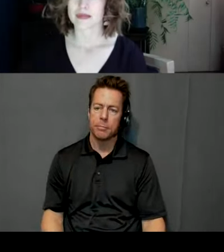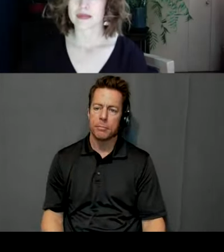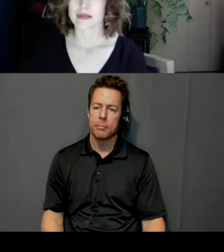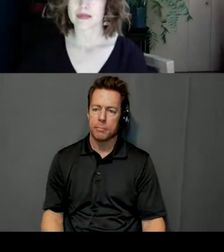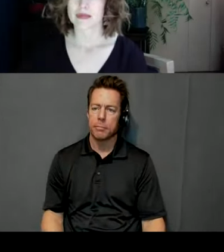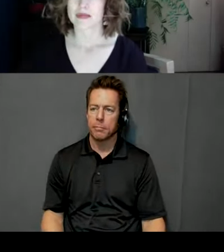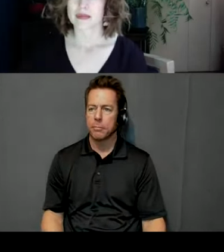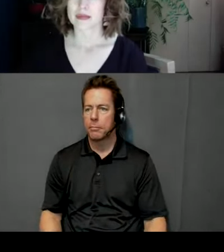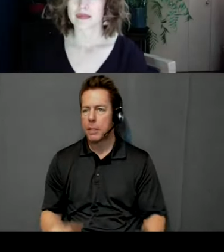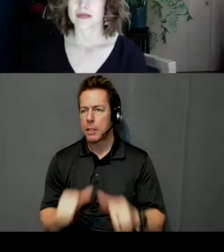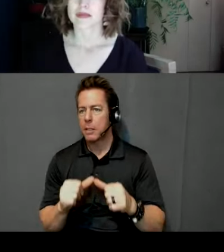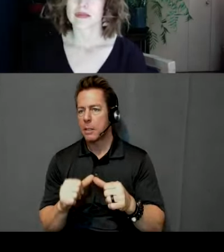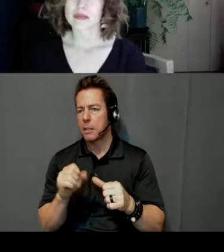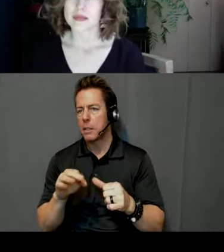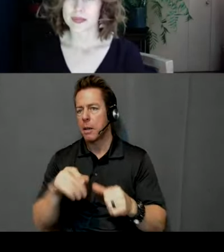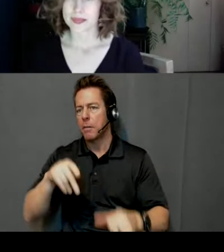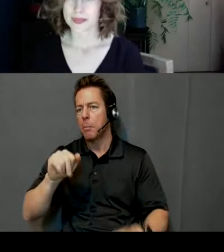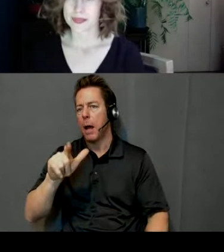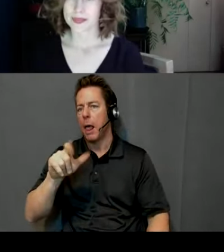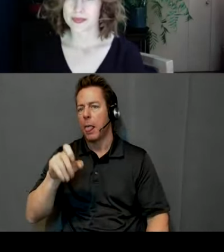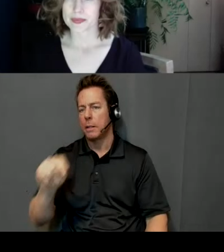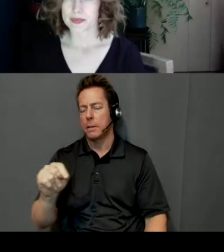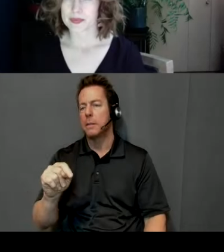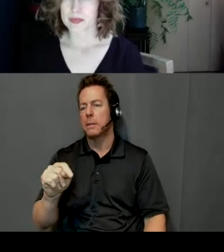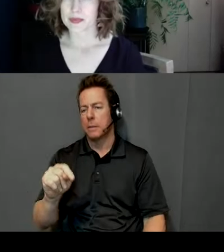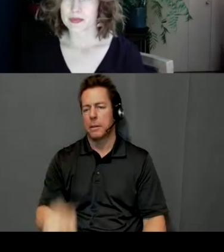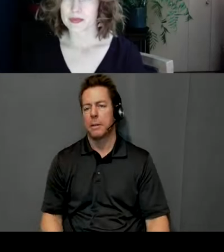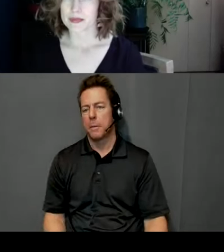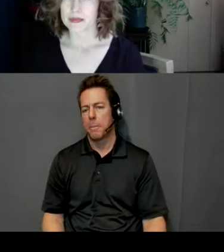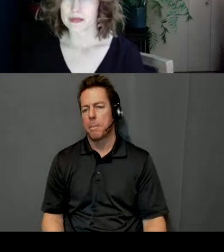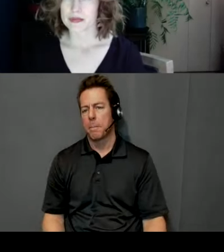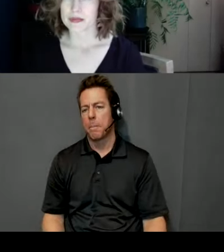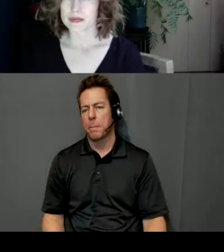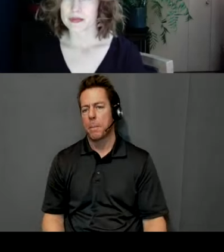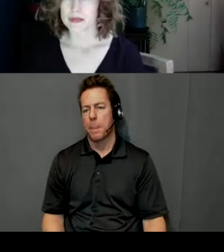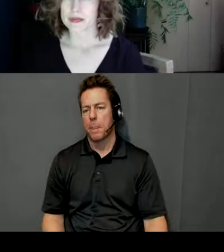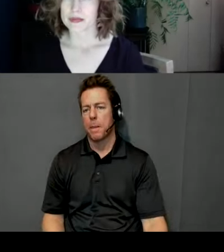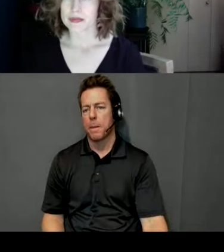Consistency of palette. I feel like I lost my